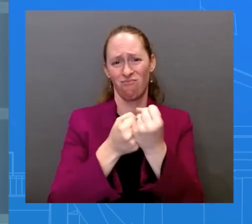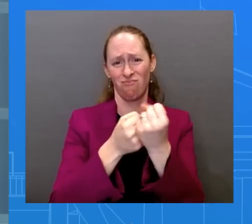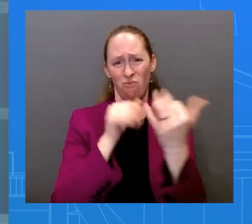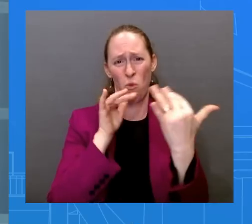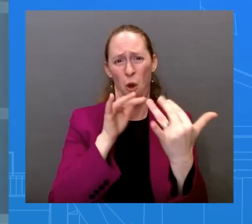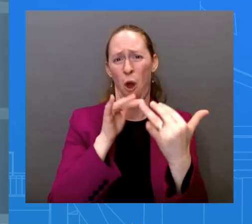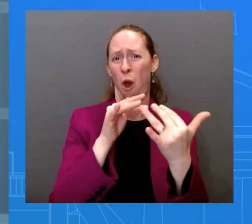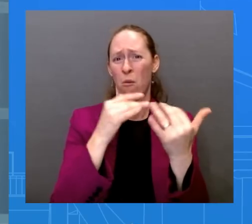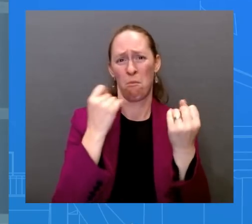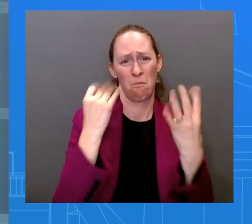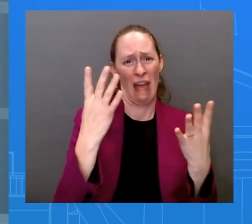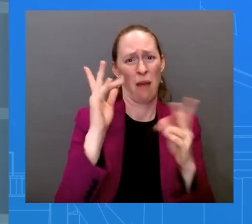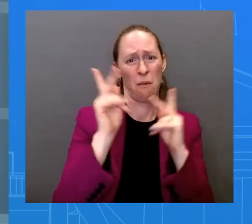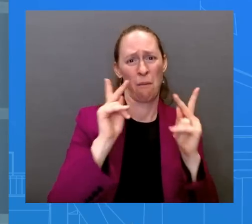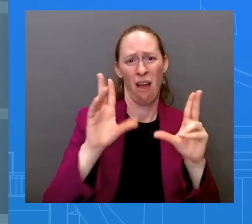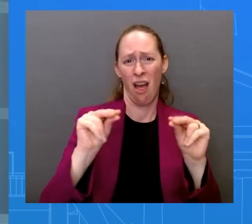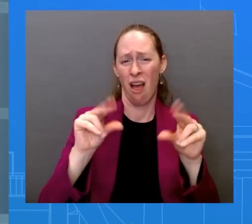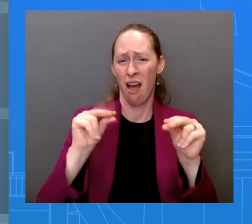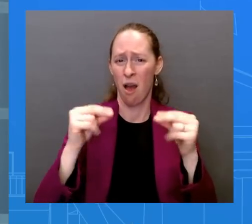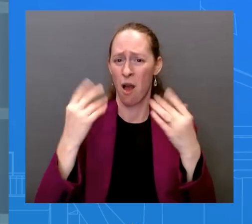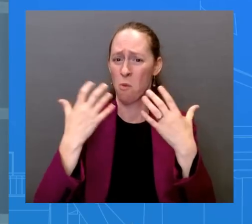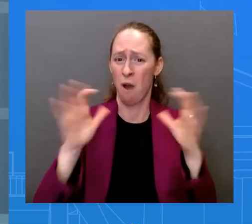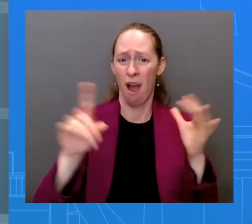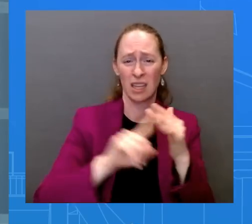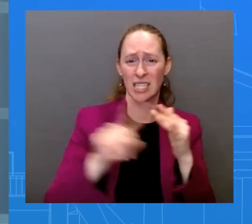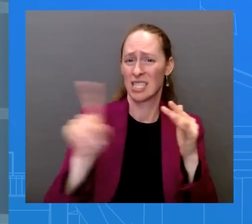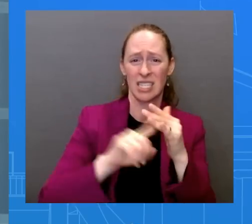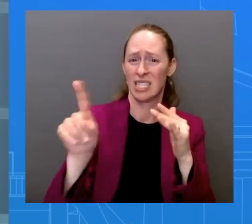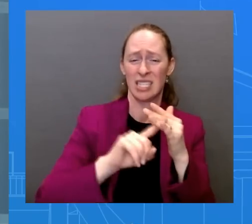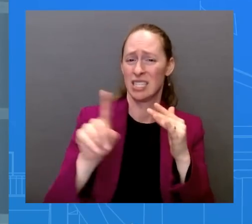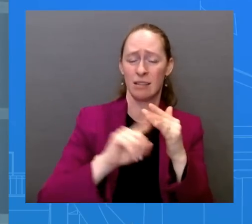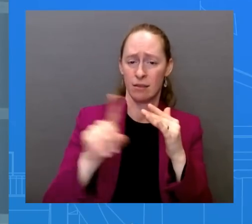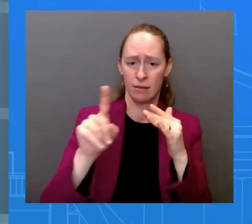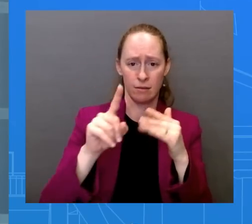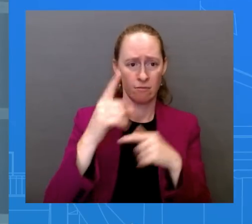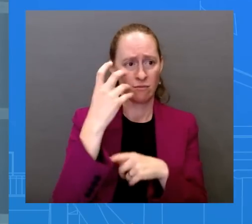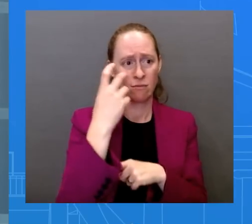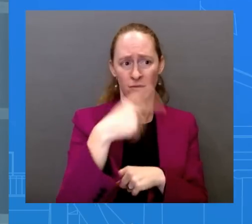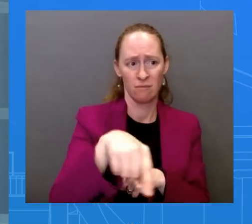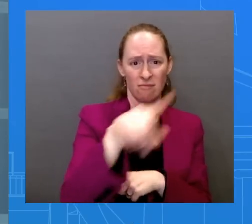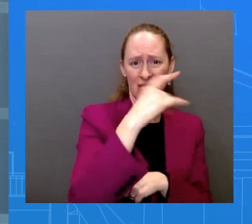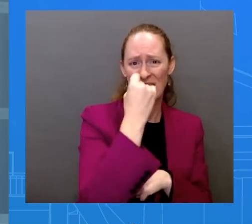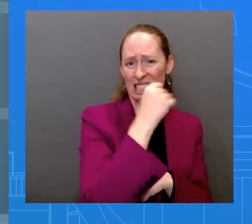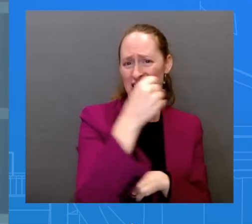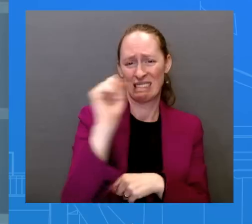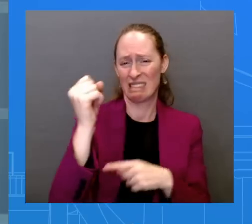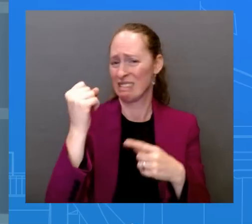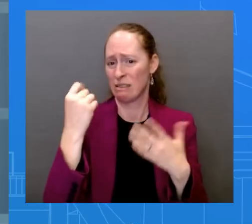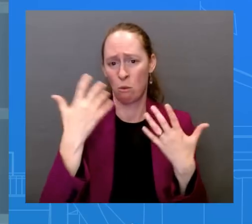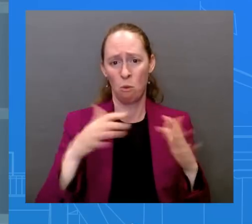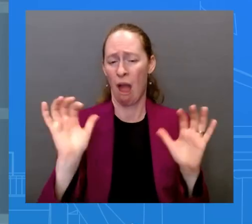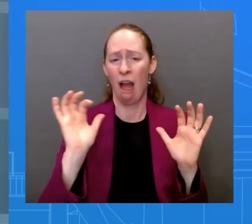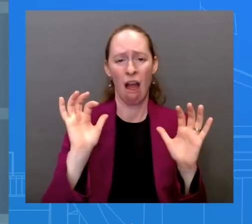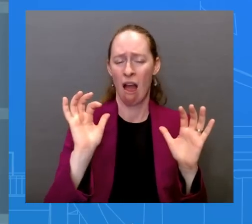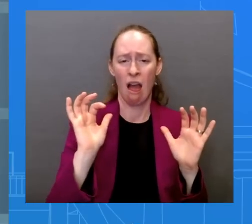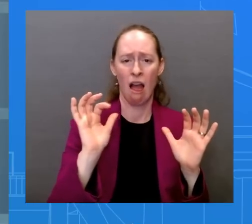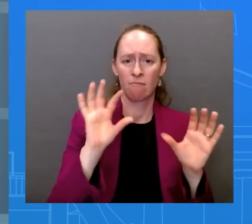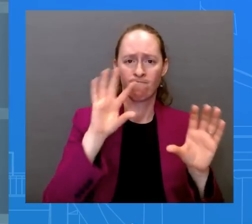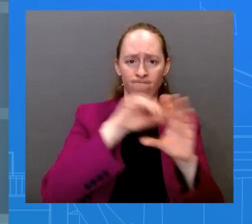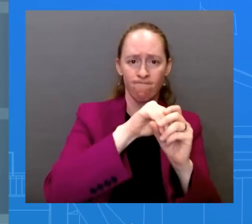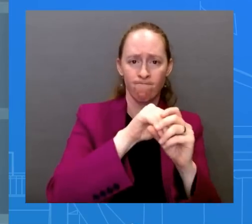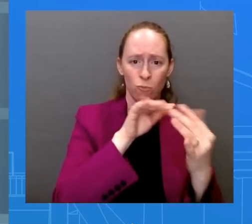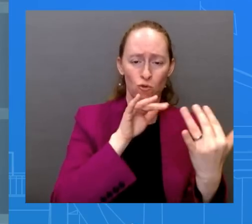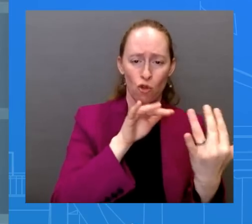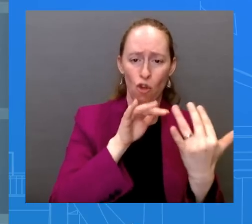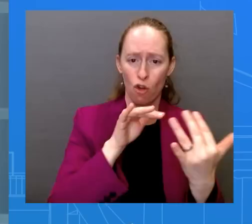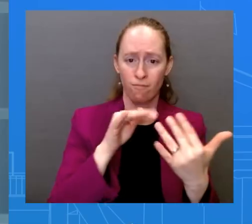continuing in Russia. So anyone seeking refuge for persecution, regardless of their nationality, may apply